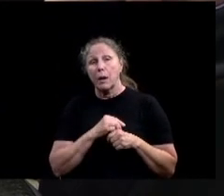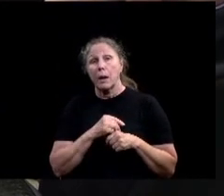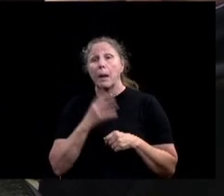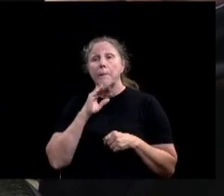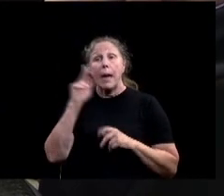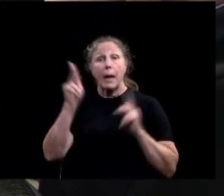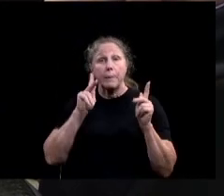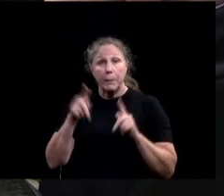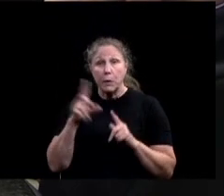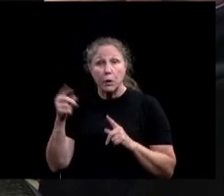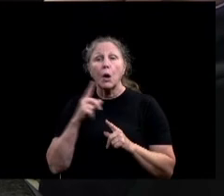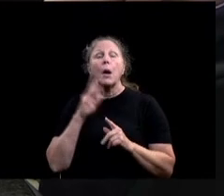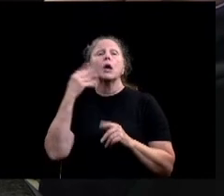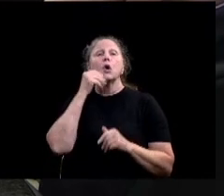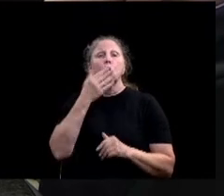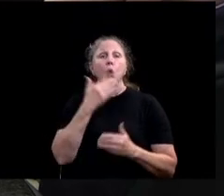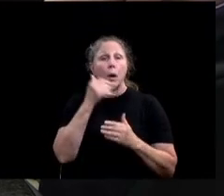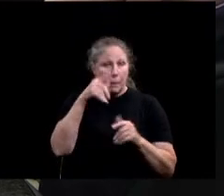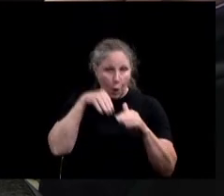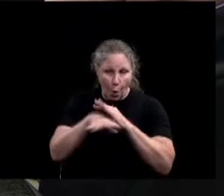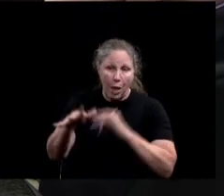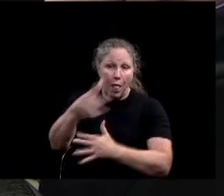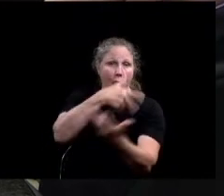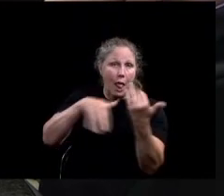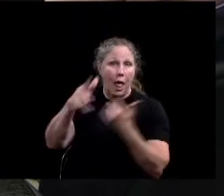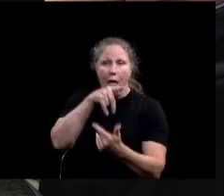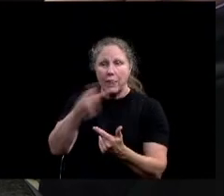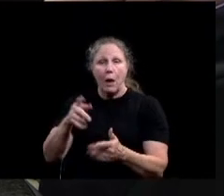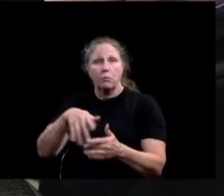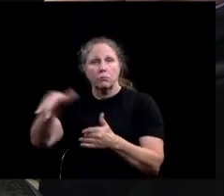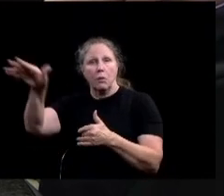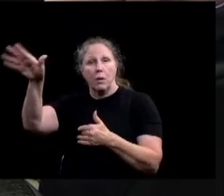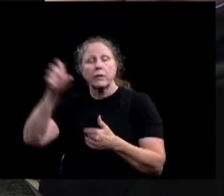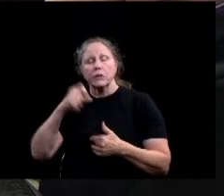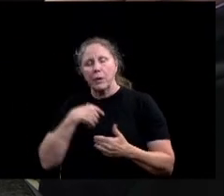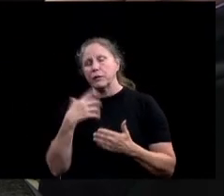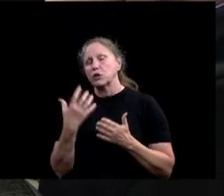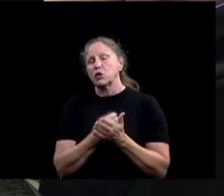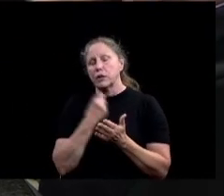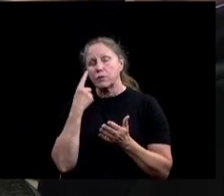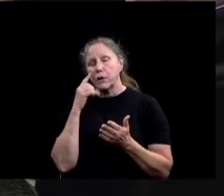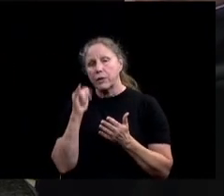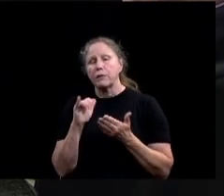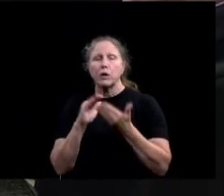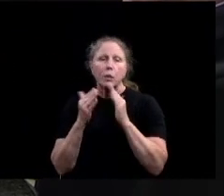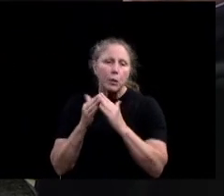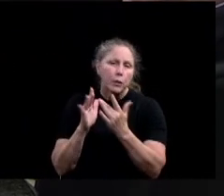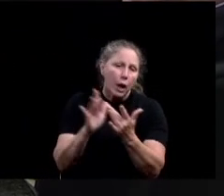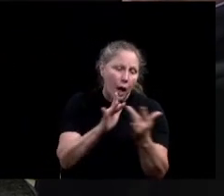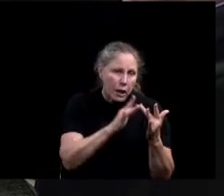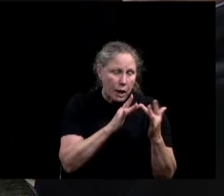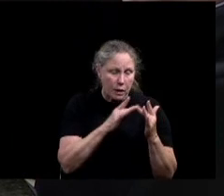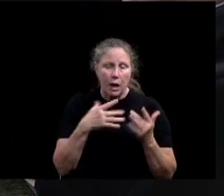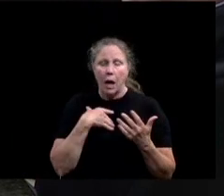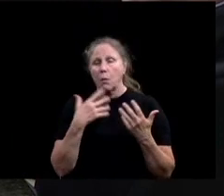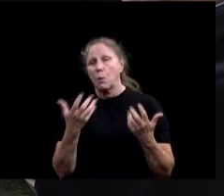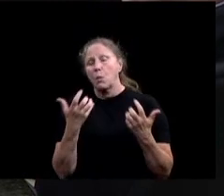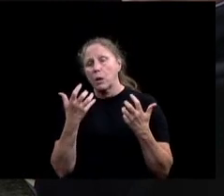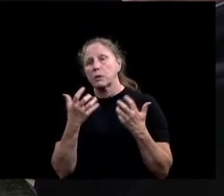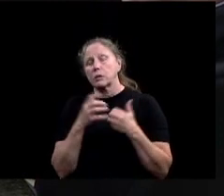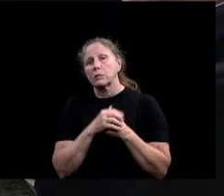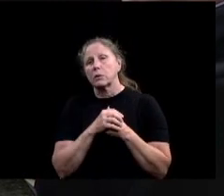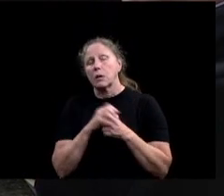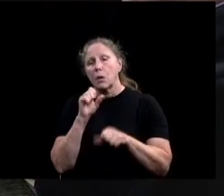And so we have some opportunities, and for community outreach, I'd like to work with our parks department about putting some of